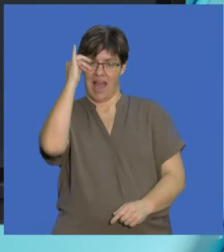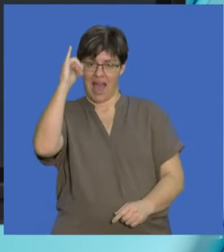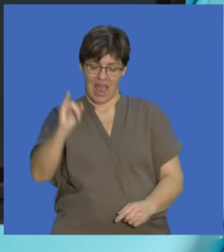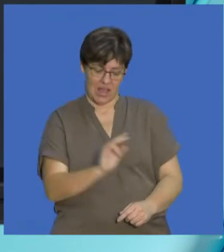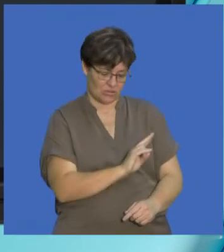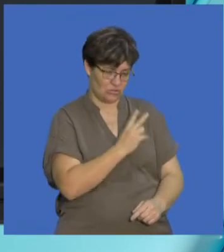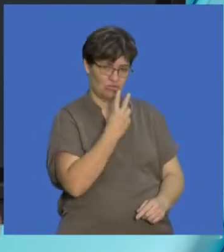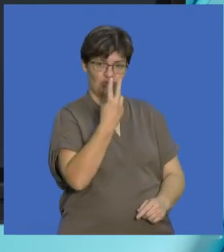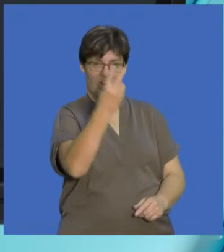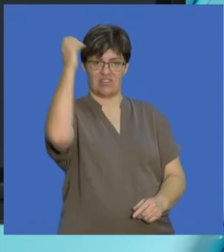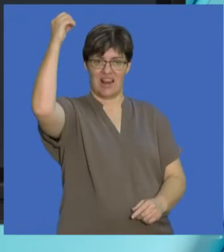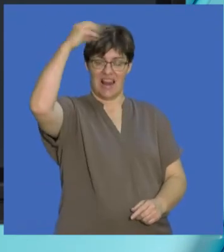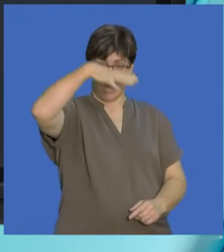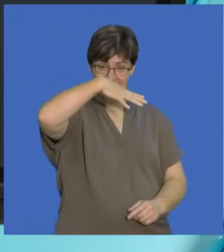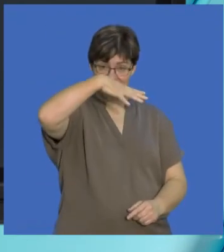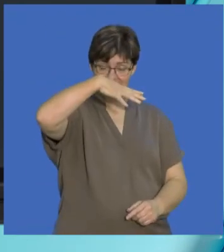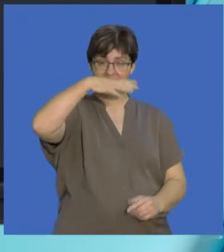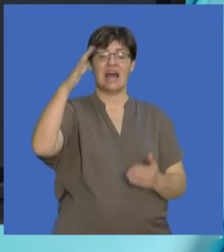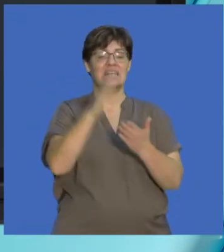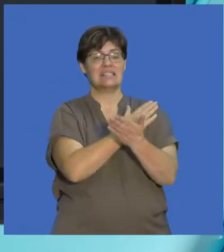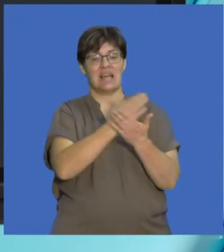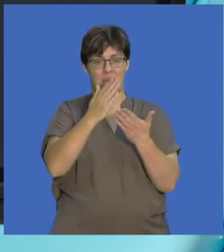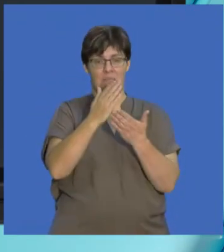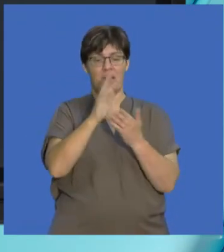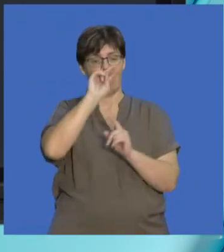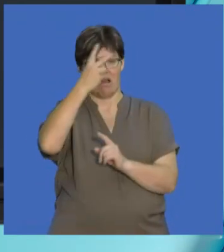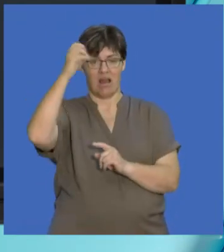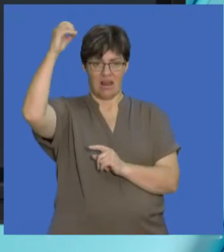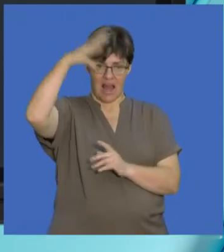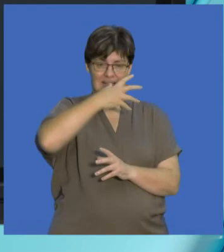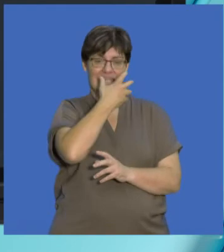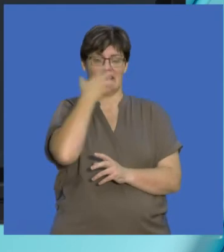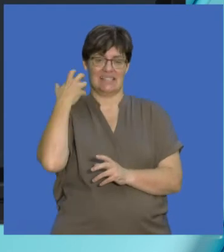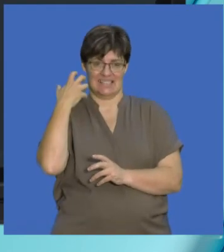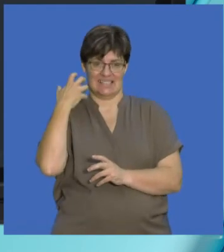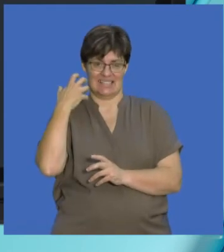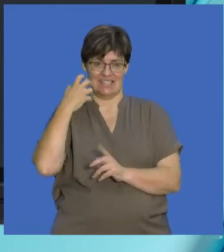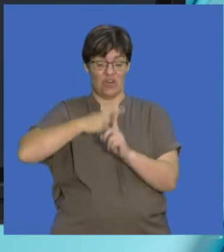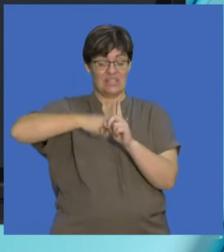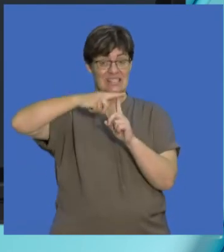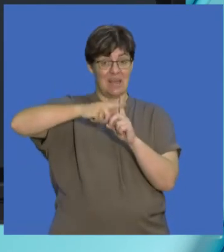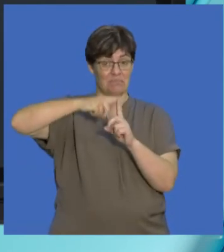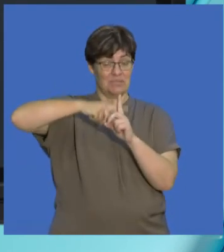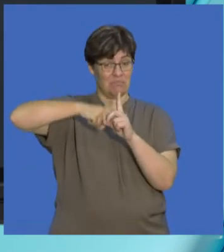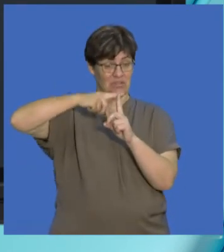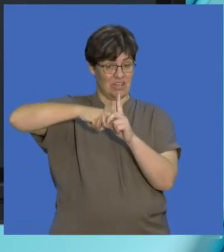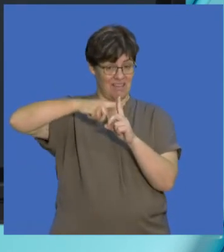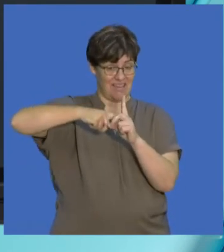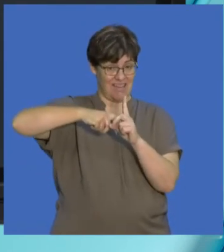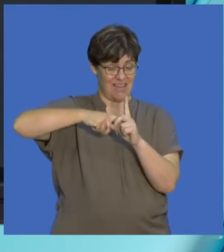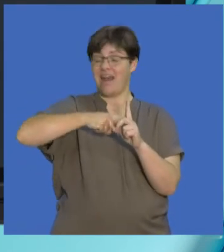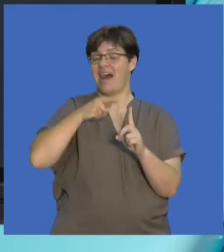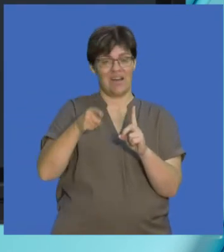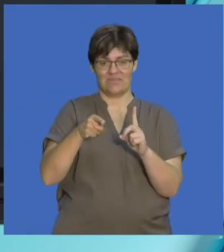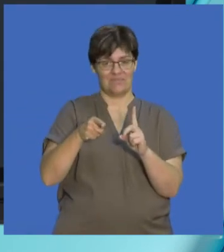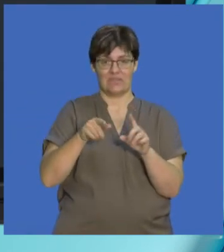into light, some of that energy actually is converted to heat. So the temperature of that component does not